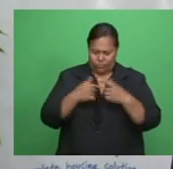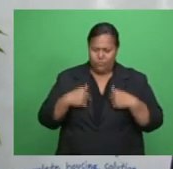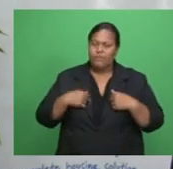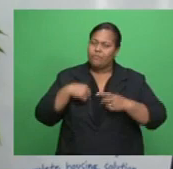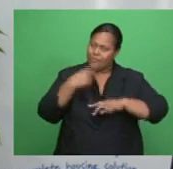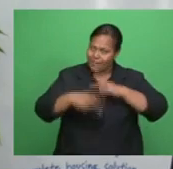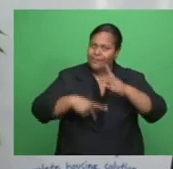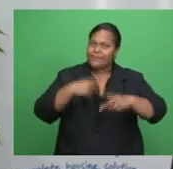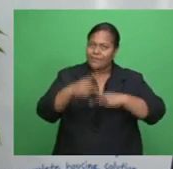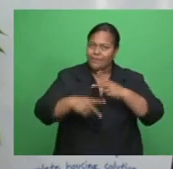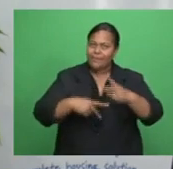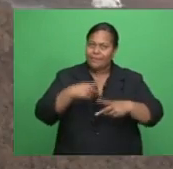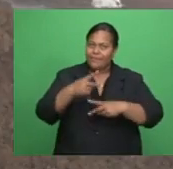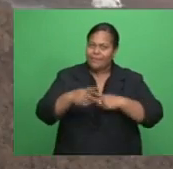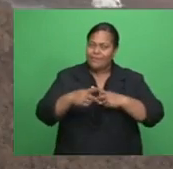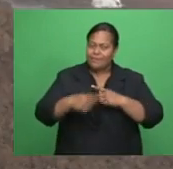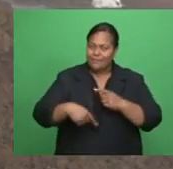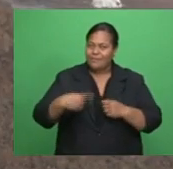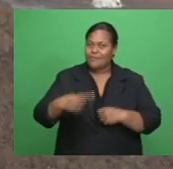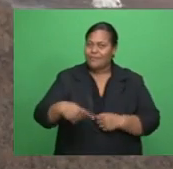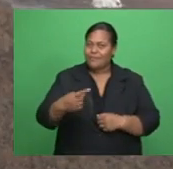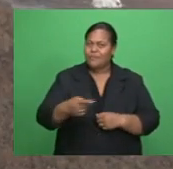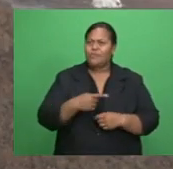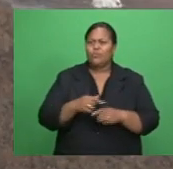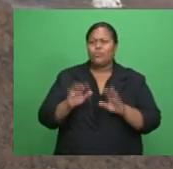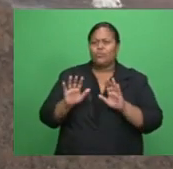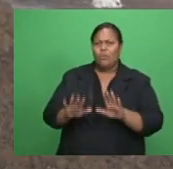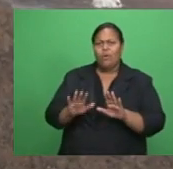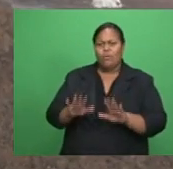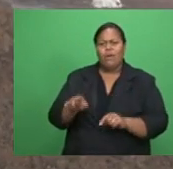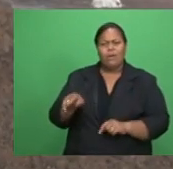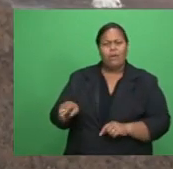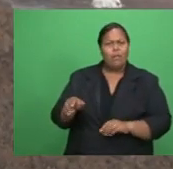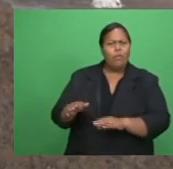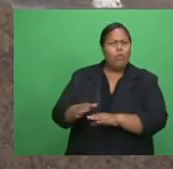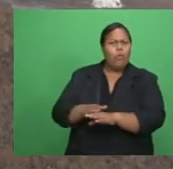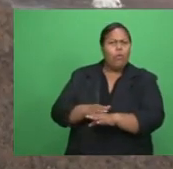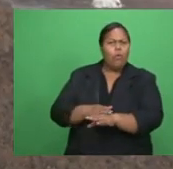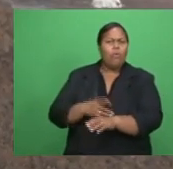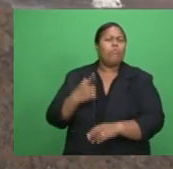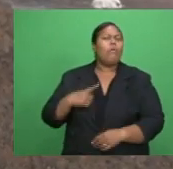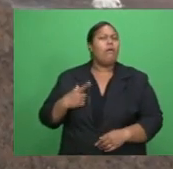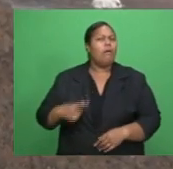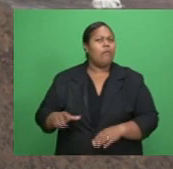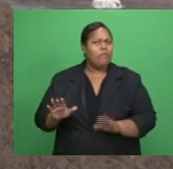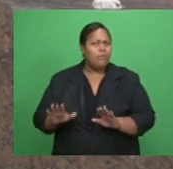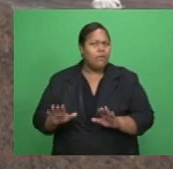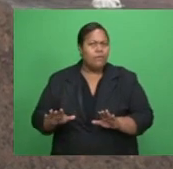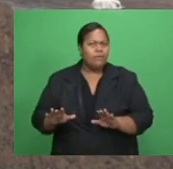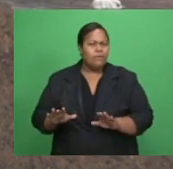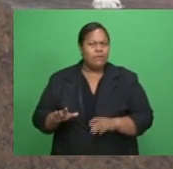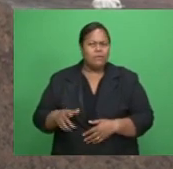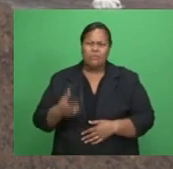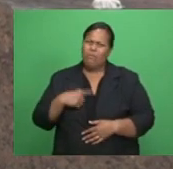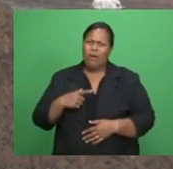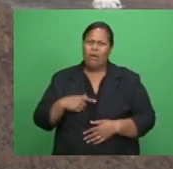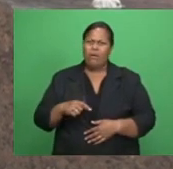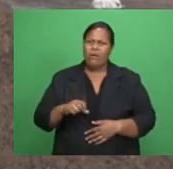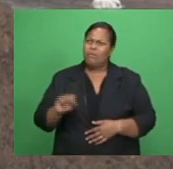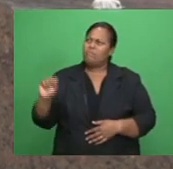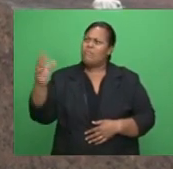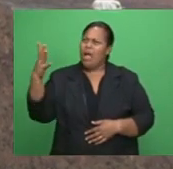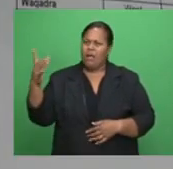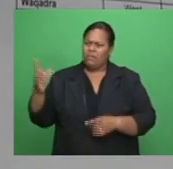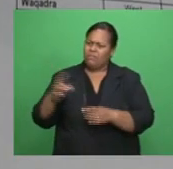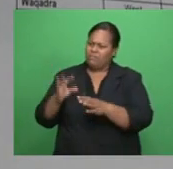to that they've been waiting for so long, why they've been waiting, why maybe somebody came ahead of them in the